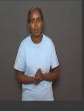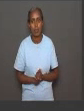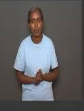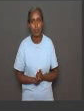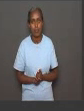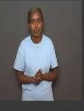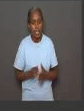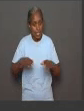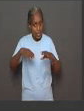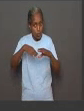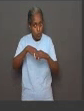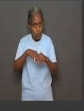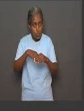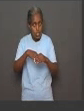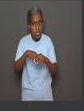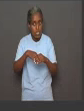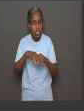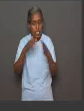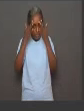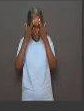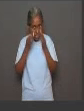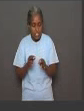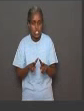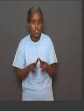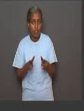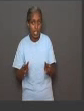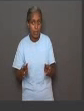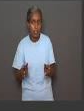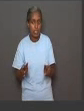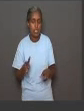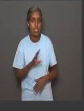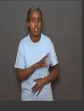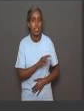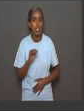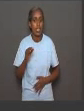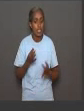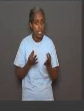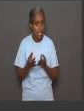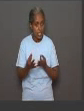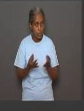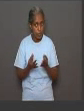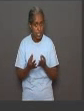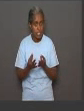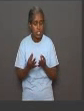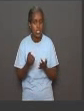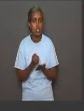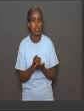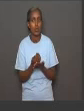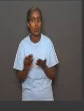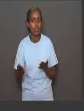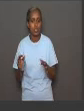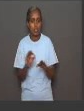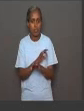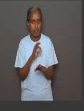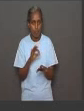by introducing decision variables and expressing the objective